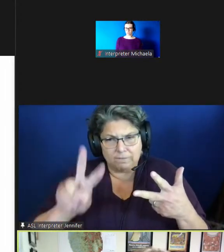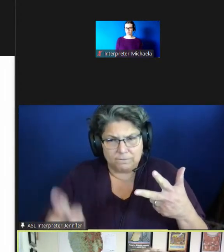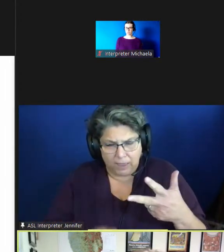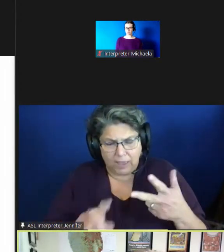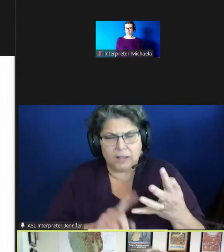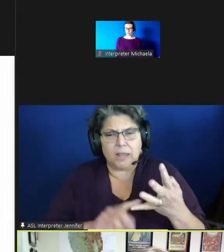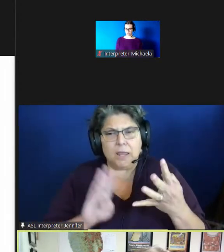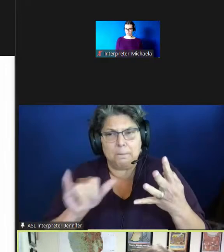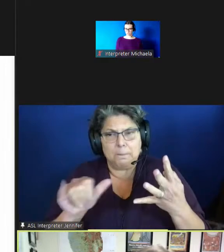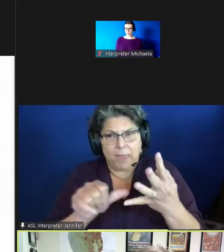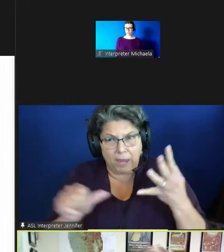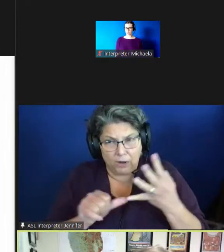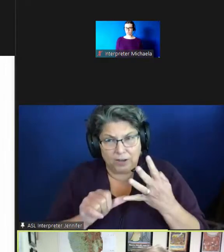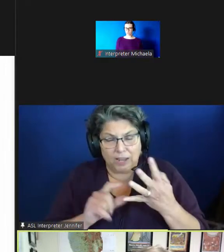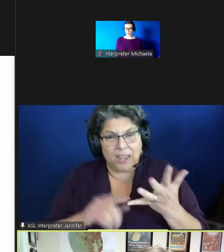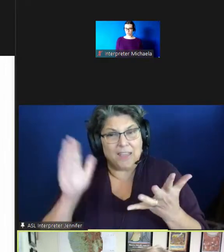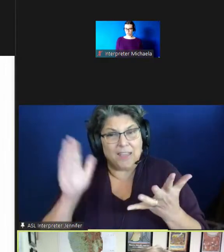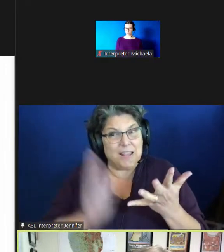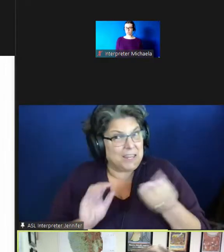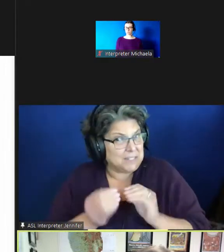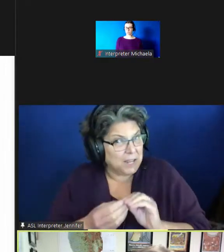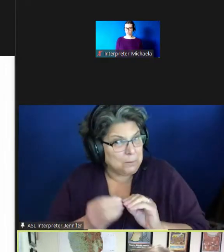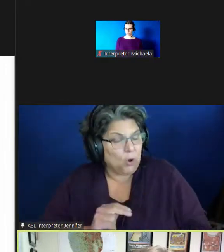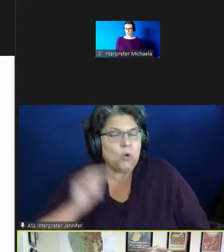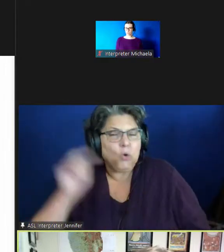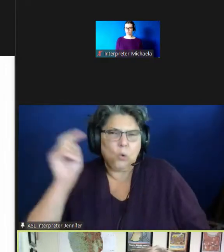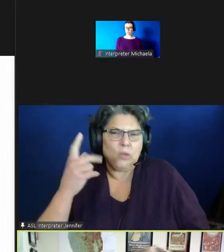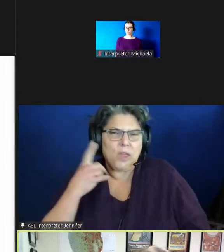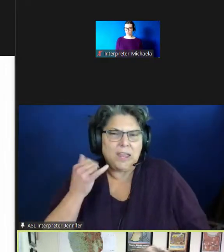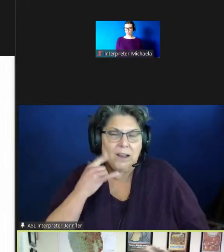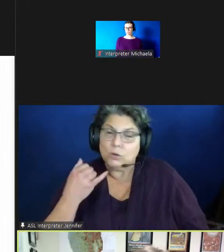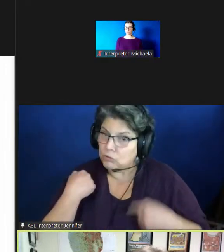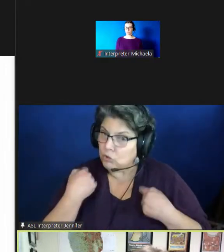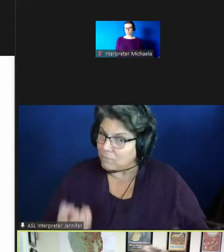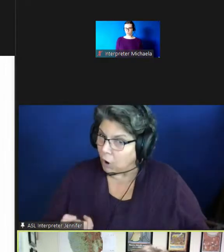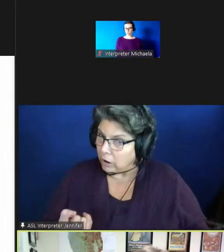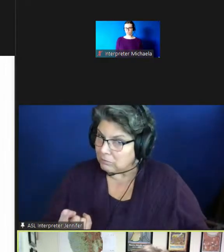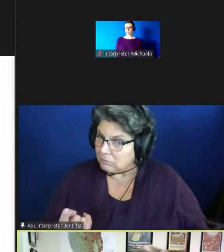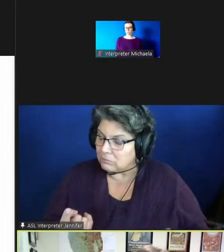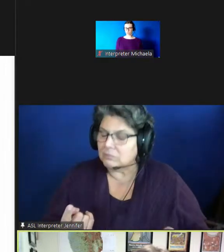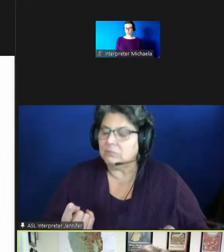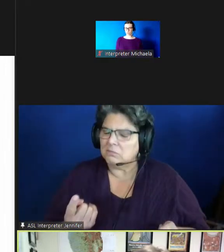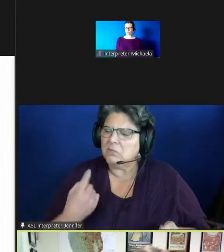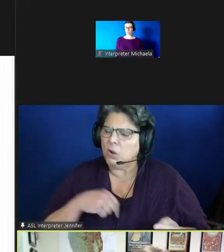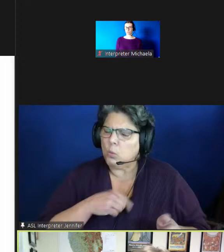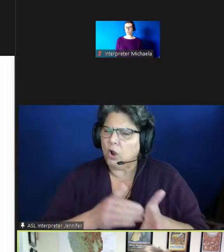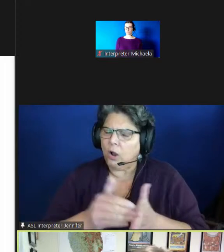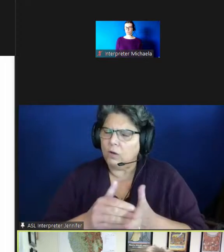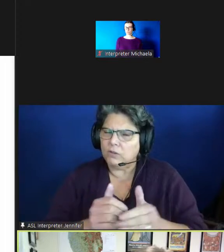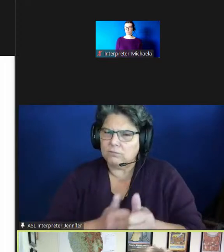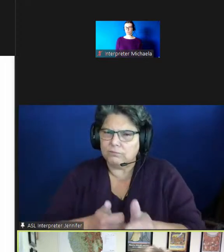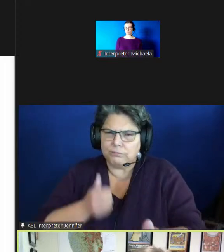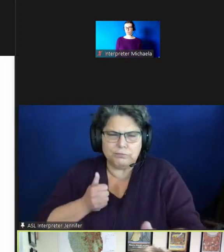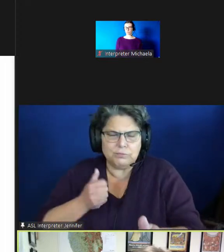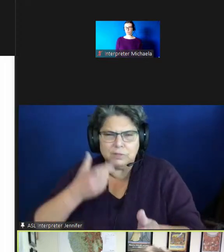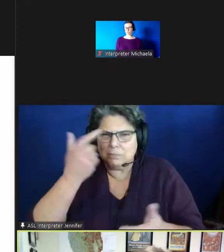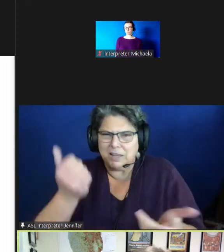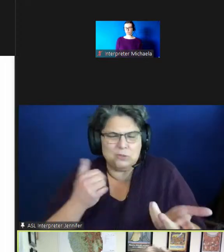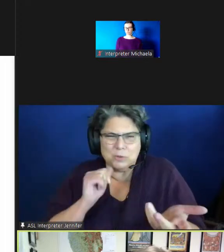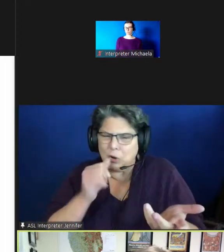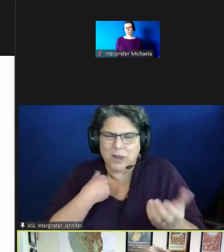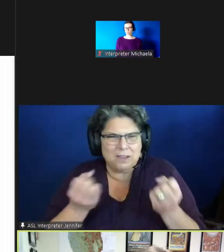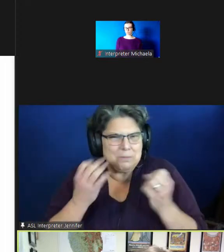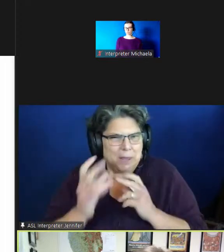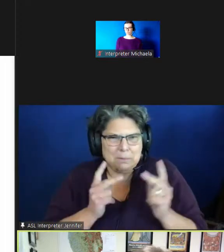and least is Northern California so far. And we often lag because of lower testing, and